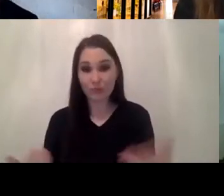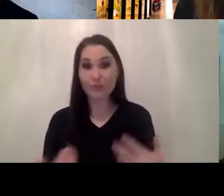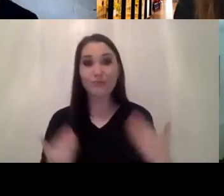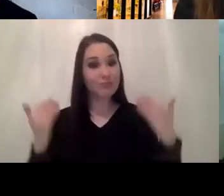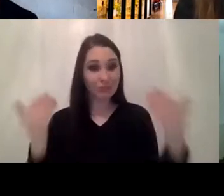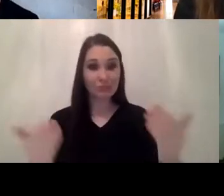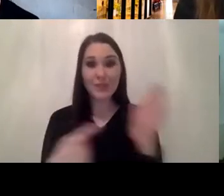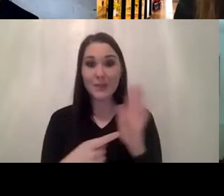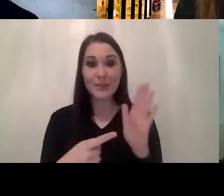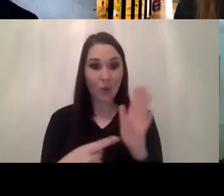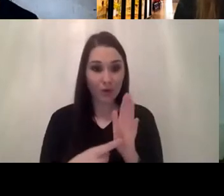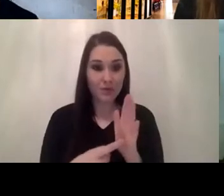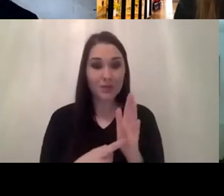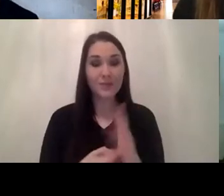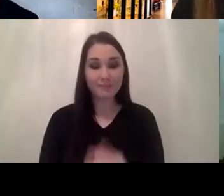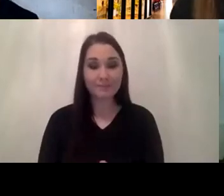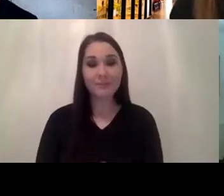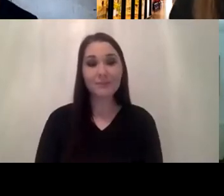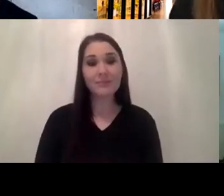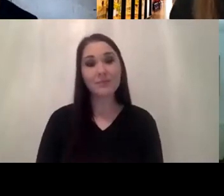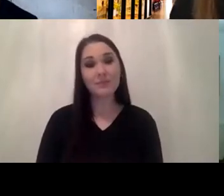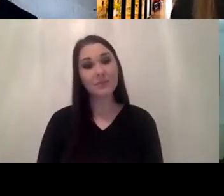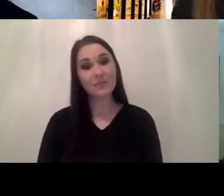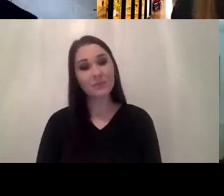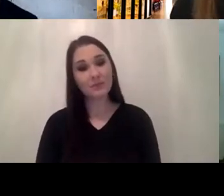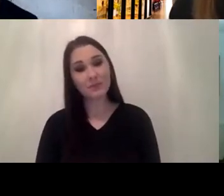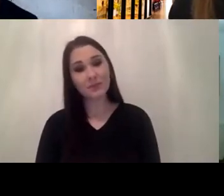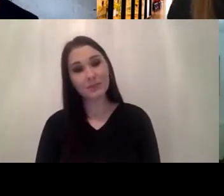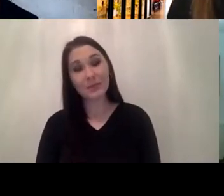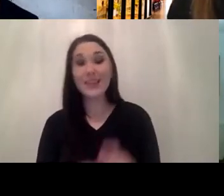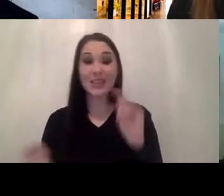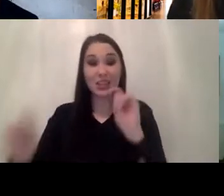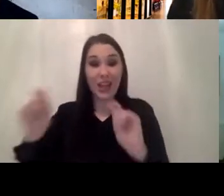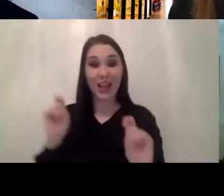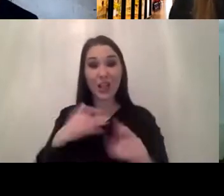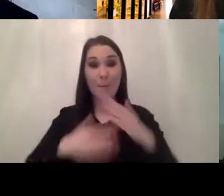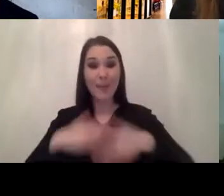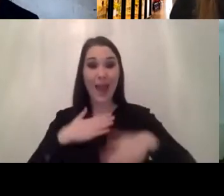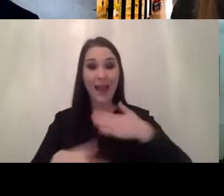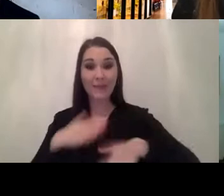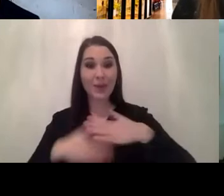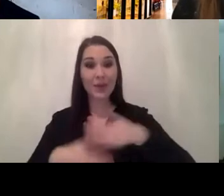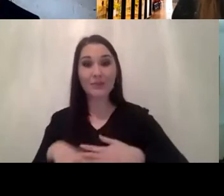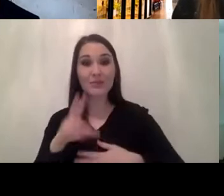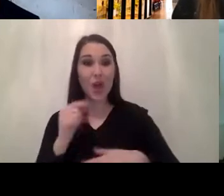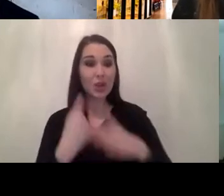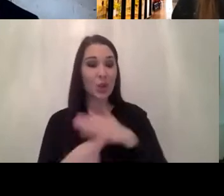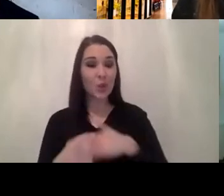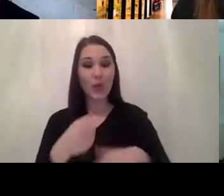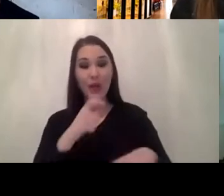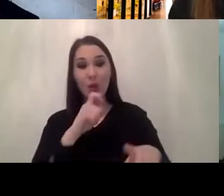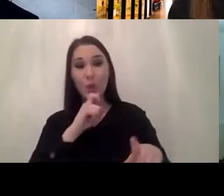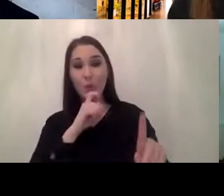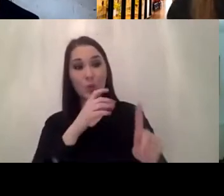it too. So in addition to tracking where we want to be, it's sort of modeling the behavior, not just who we promote and who we